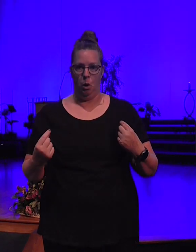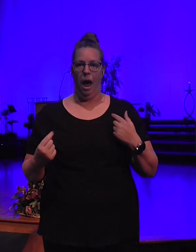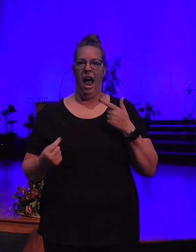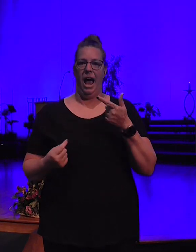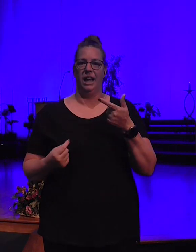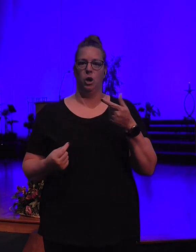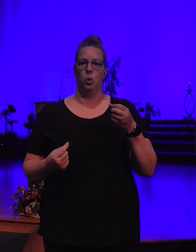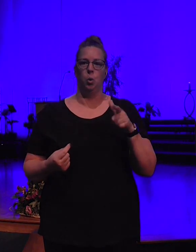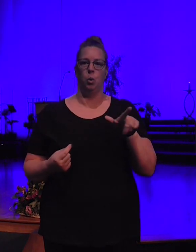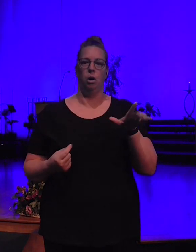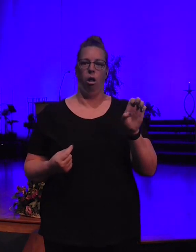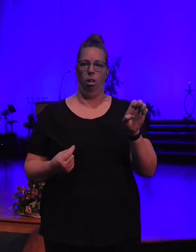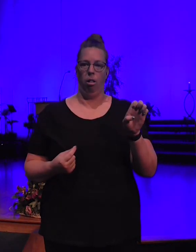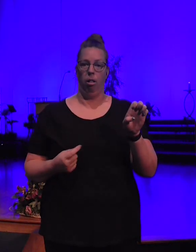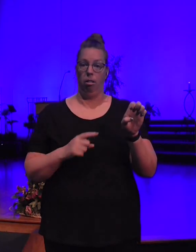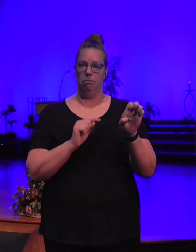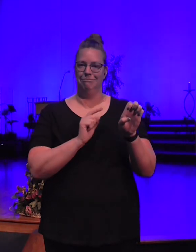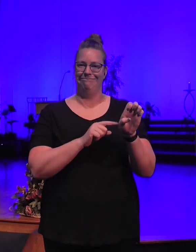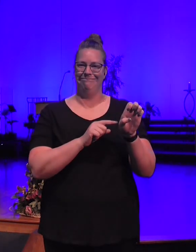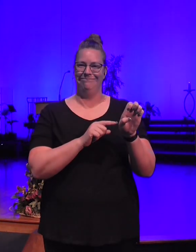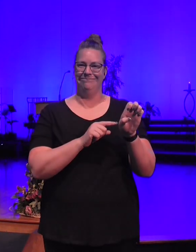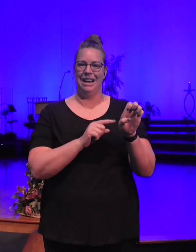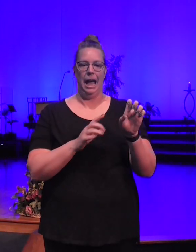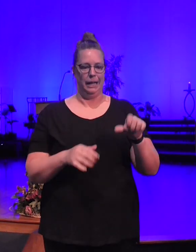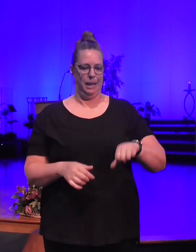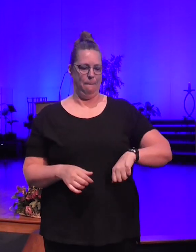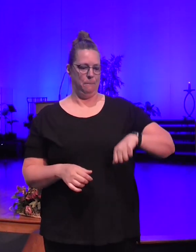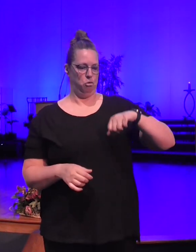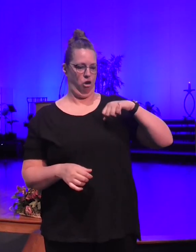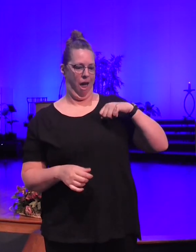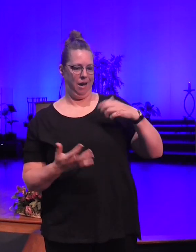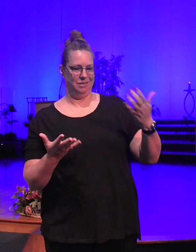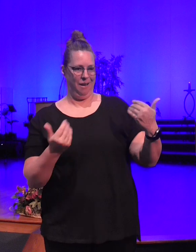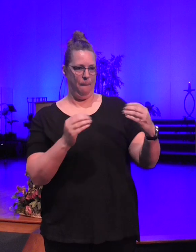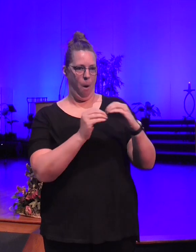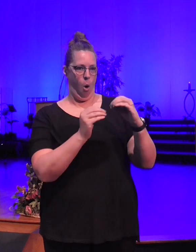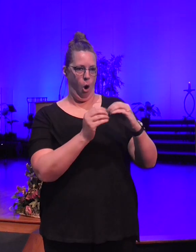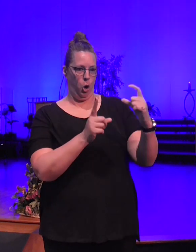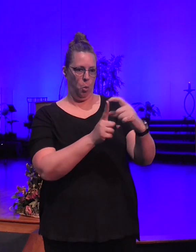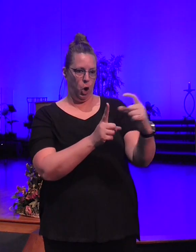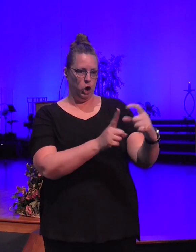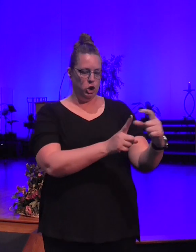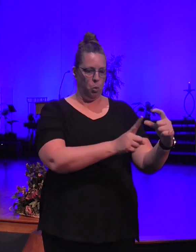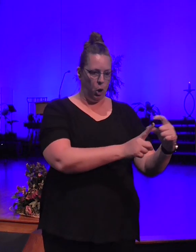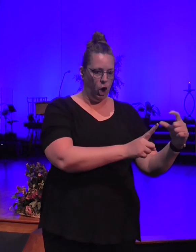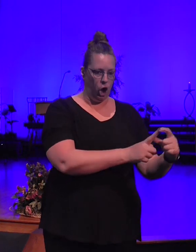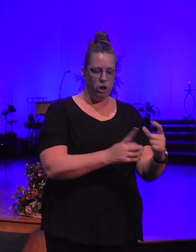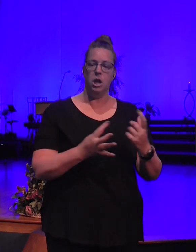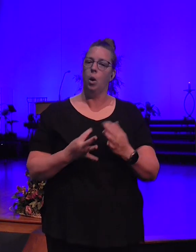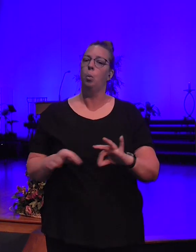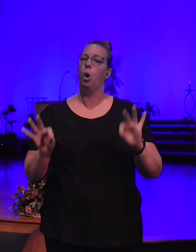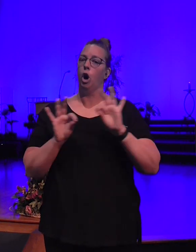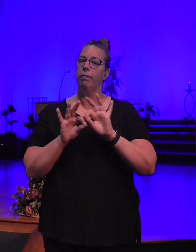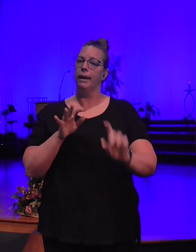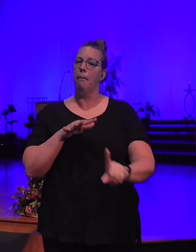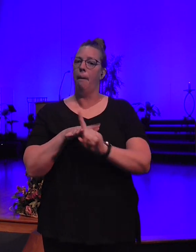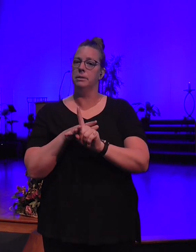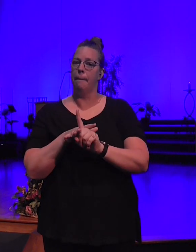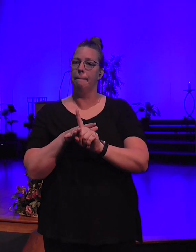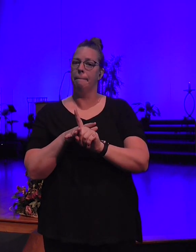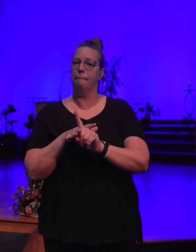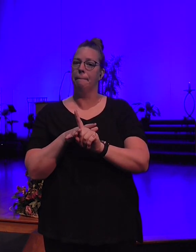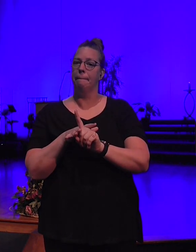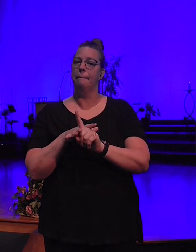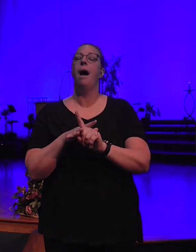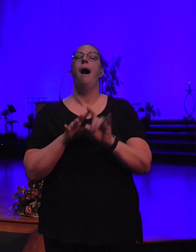Googled. So I said, pride, give me some more words. And so worthy came up, and from that, I